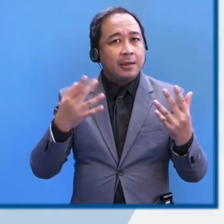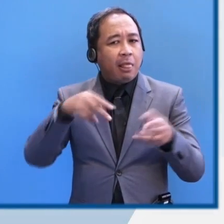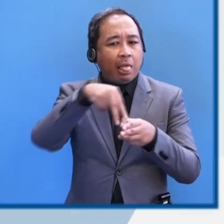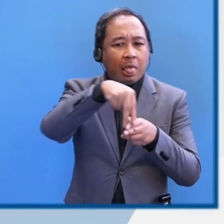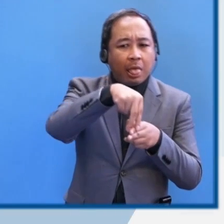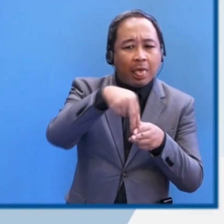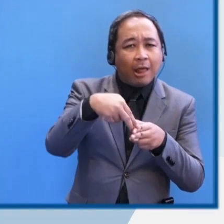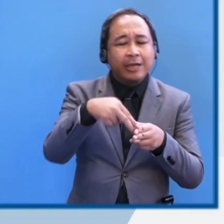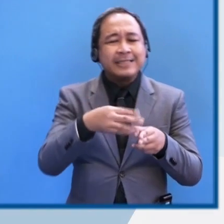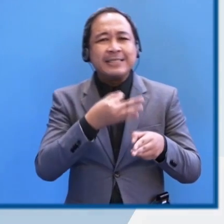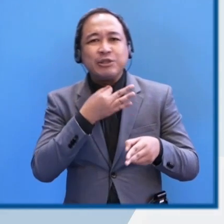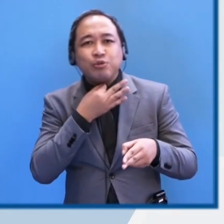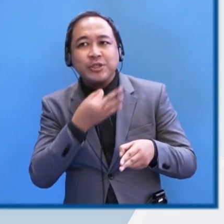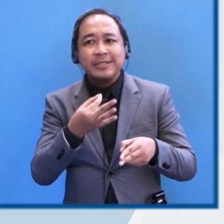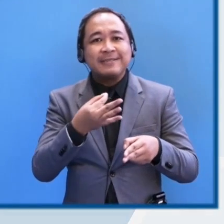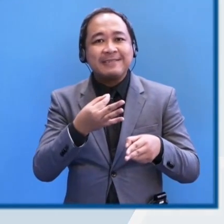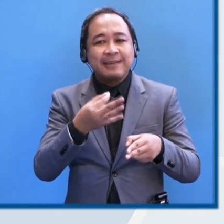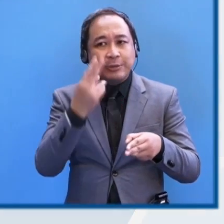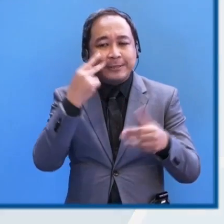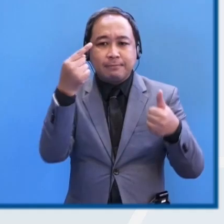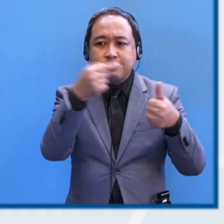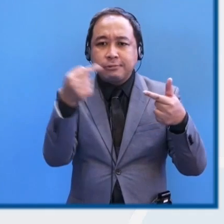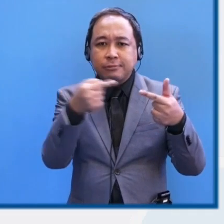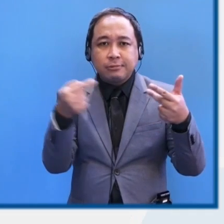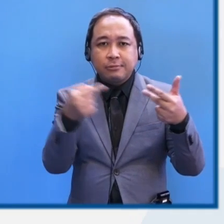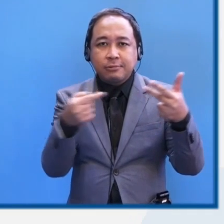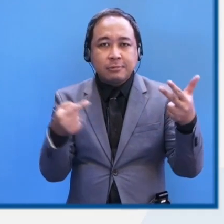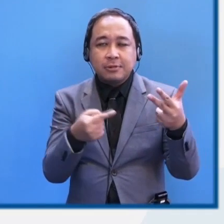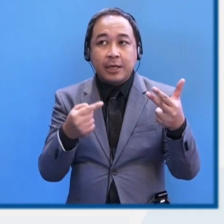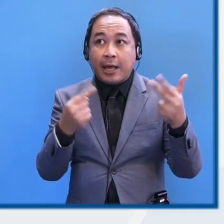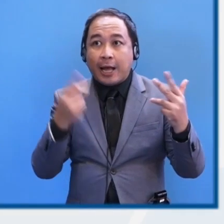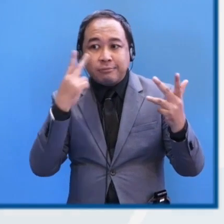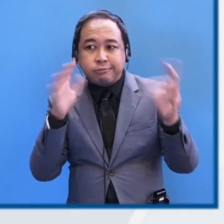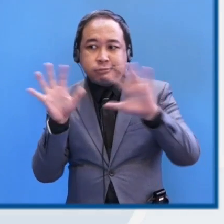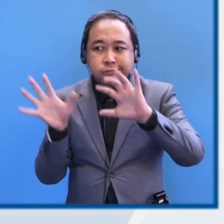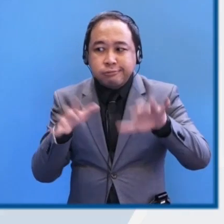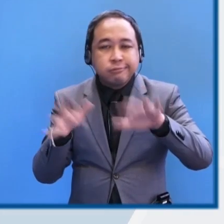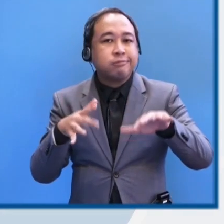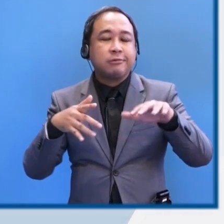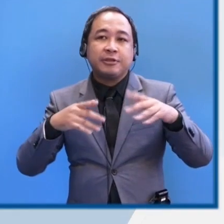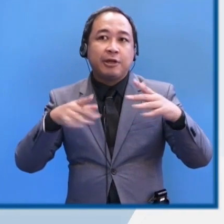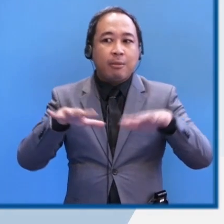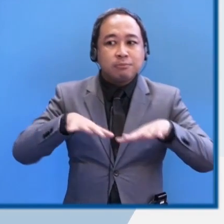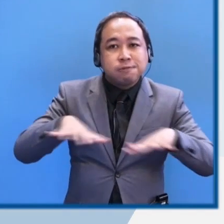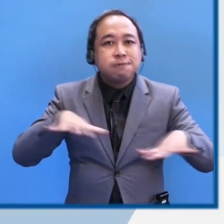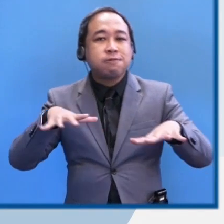multiple factors, the way there are multiple hazards that we are exposed to. There are